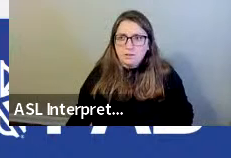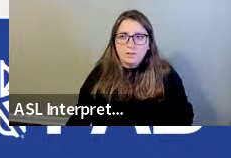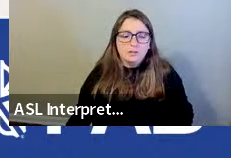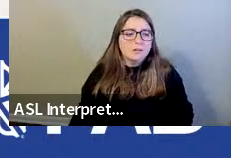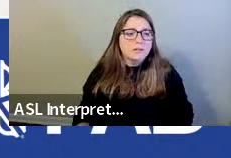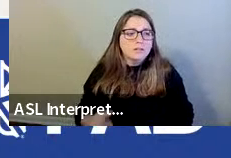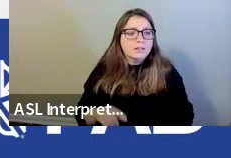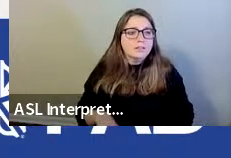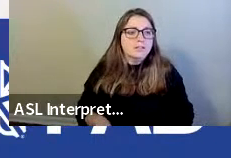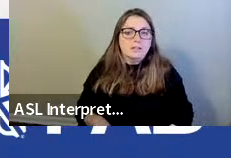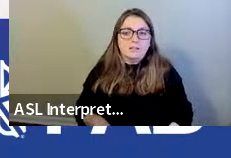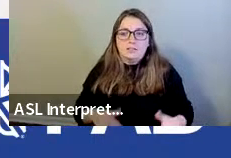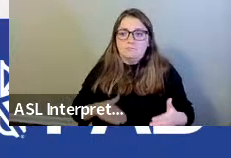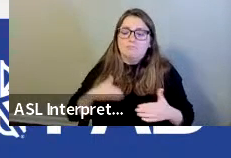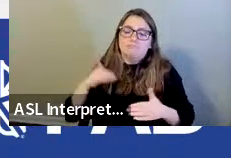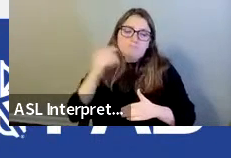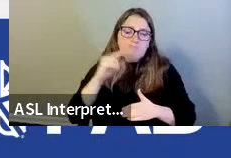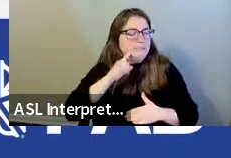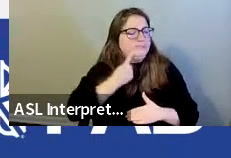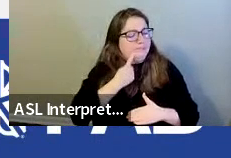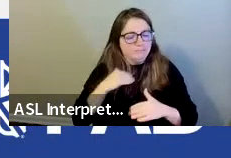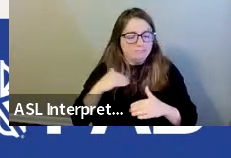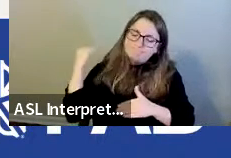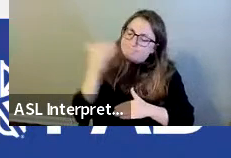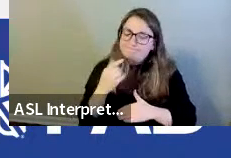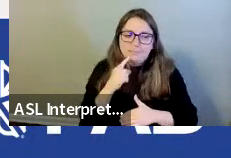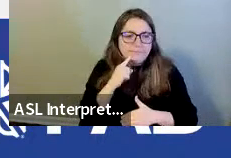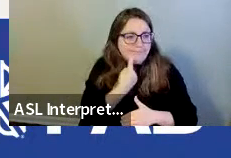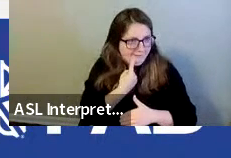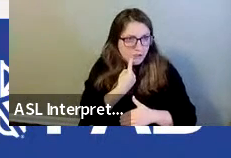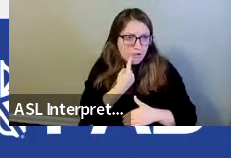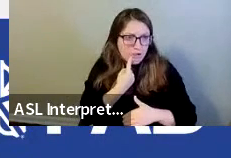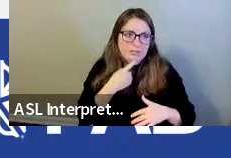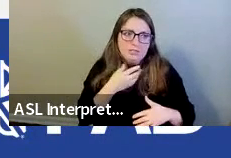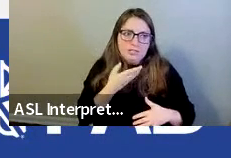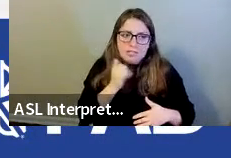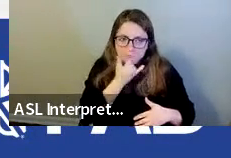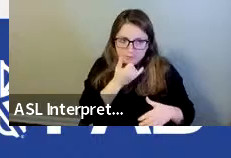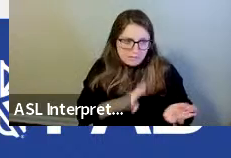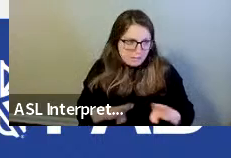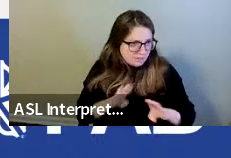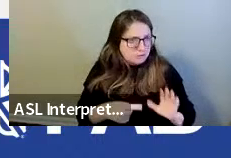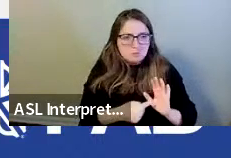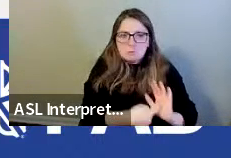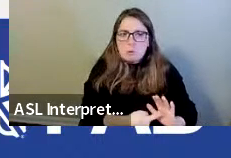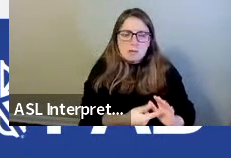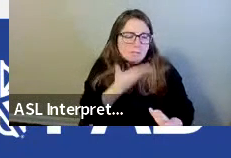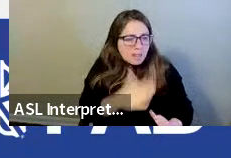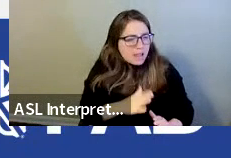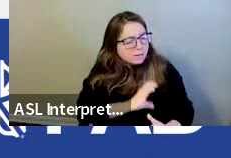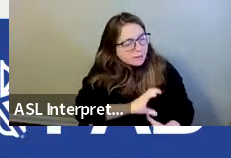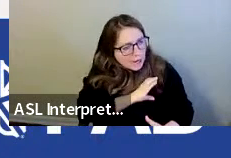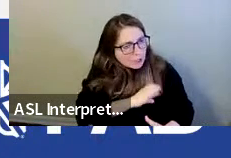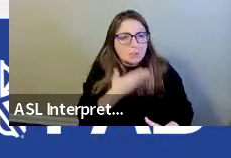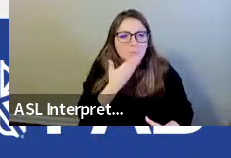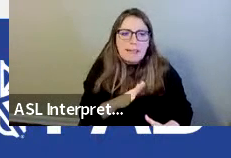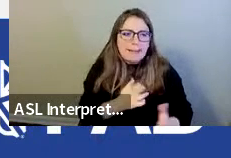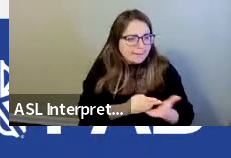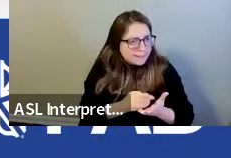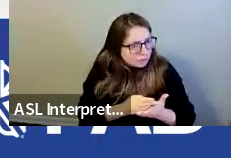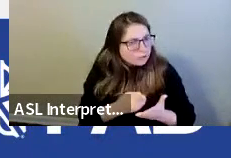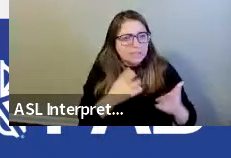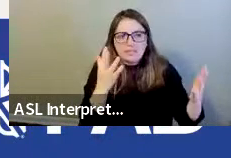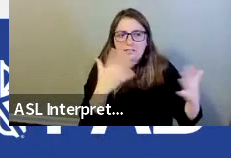have major negative impact or are otherwise demonstrating a serious lack of integrity, ethics, or character, include conduct that could